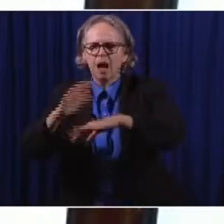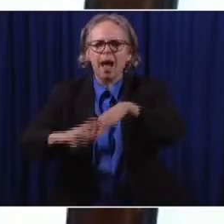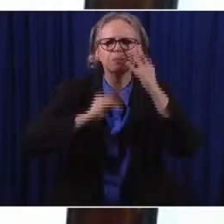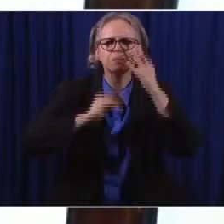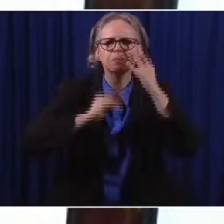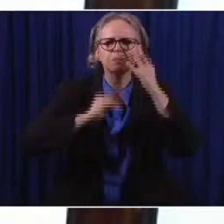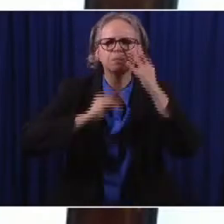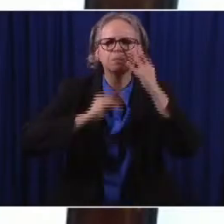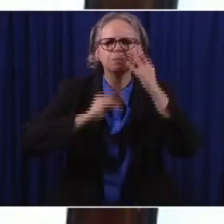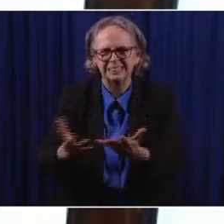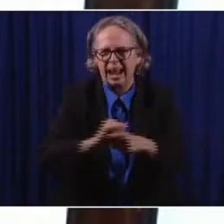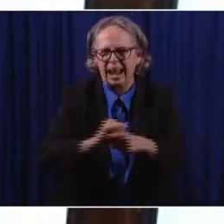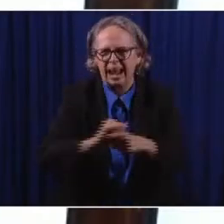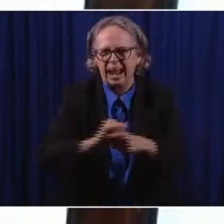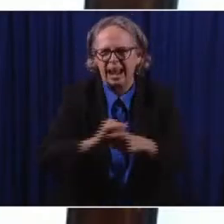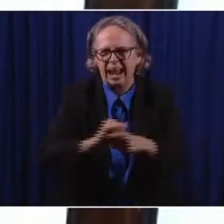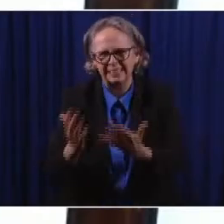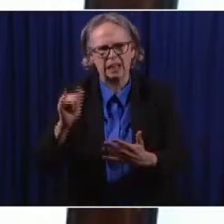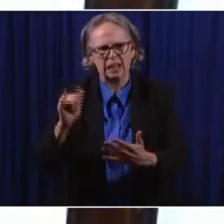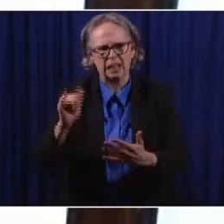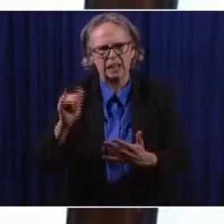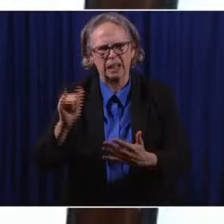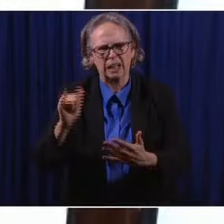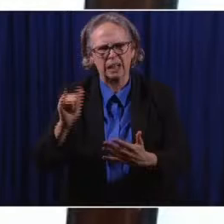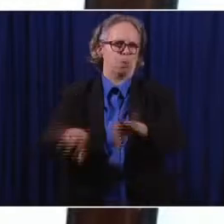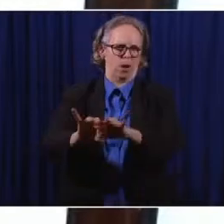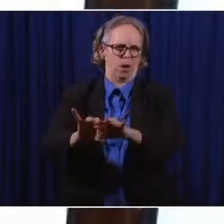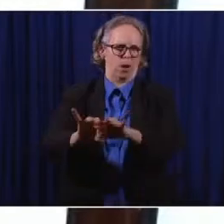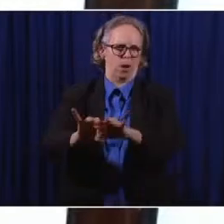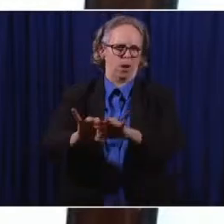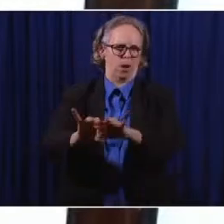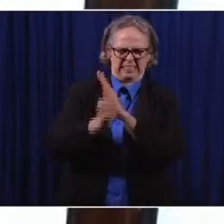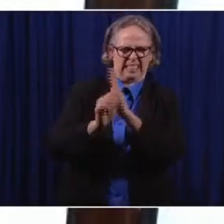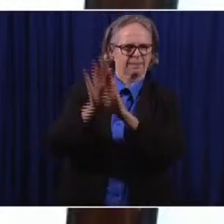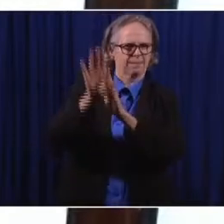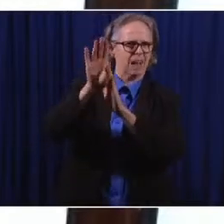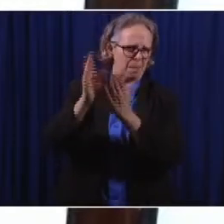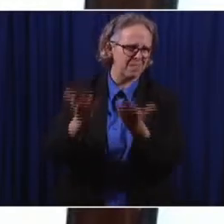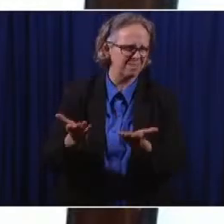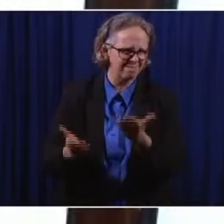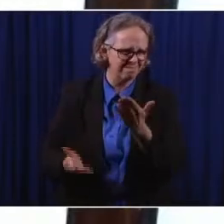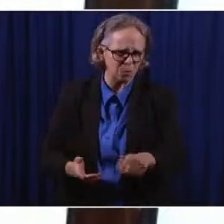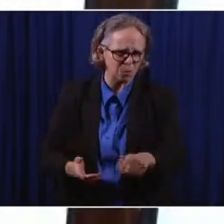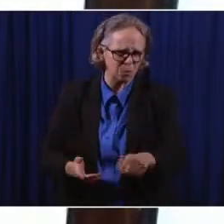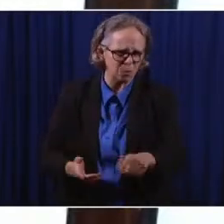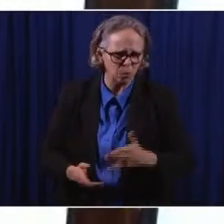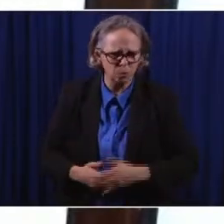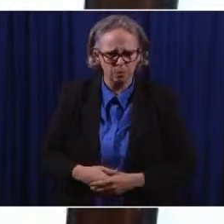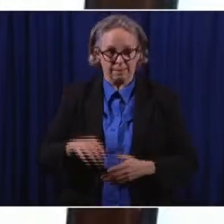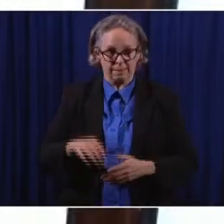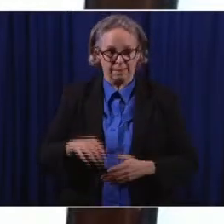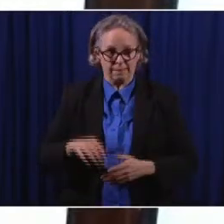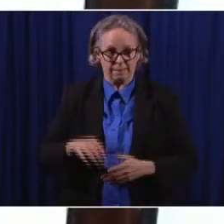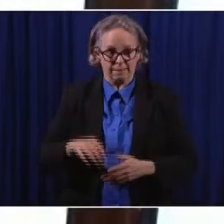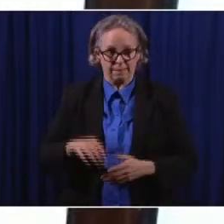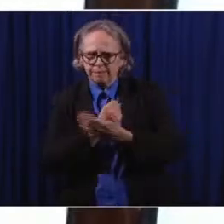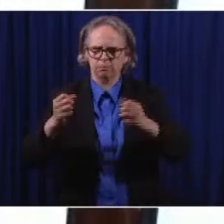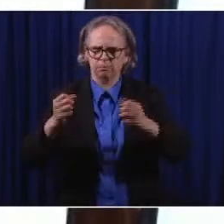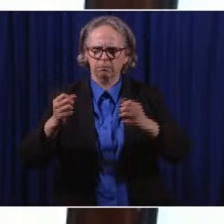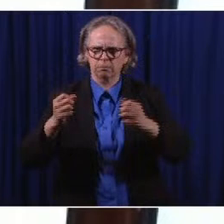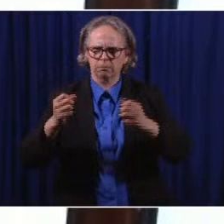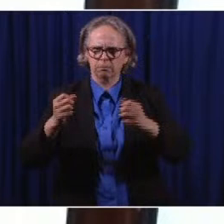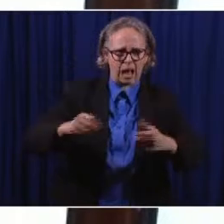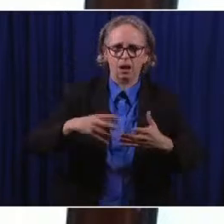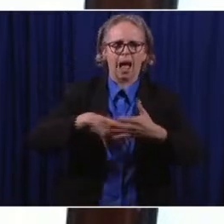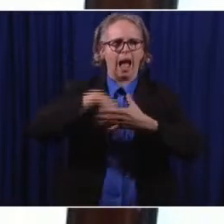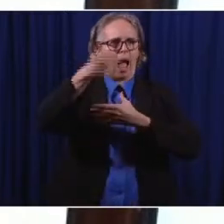paramount to their overall skill development of their career, and to have that ability to pass that specific industry credential.